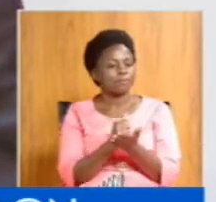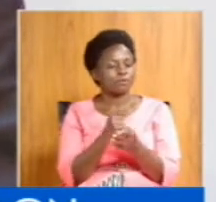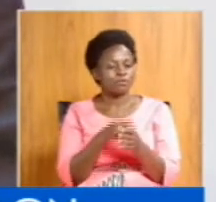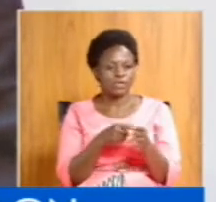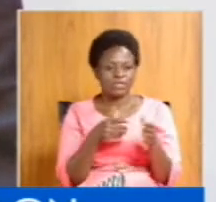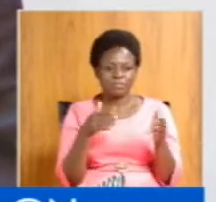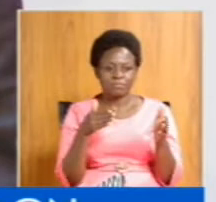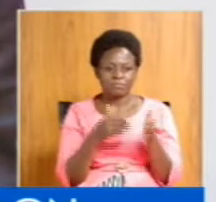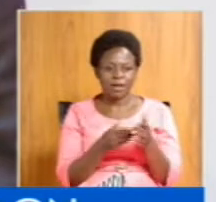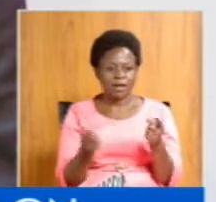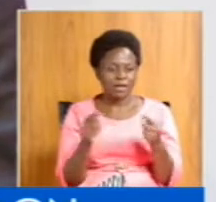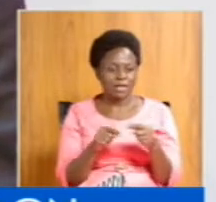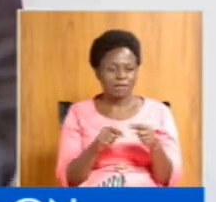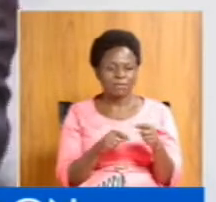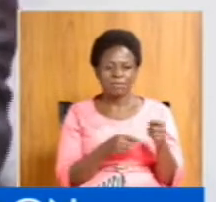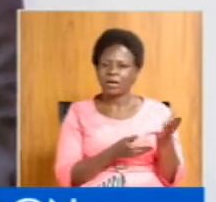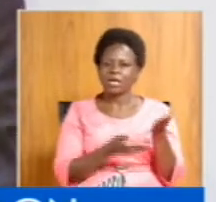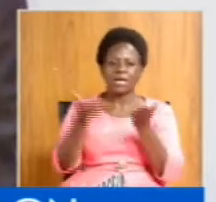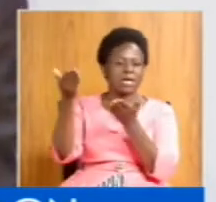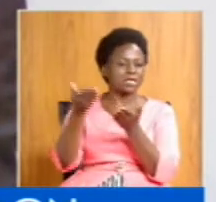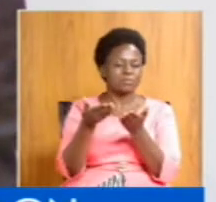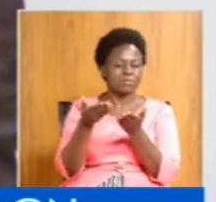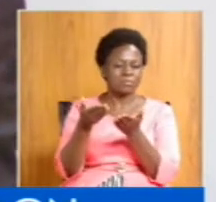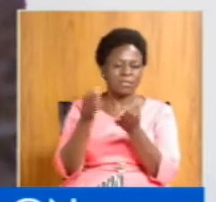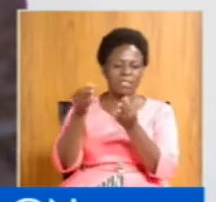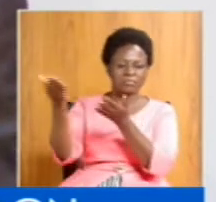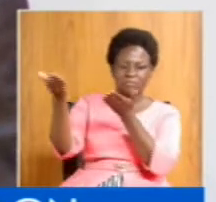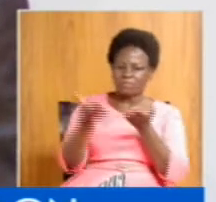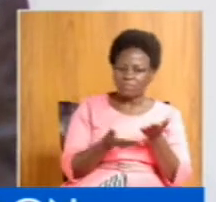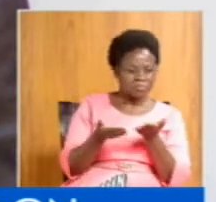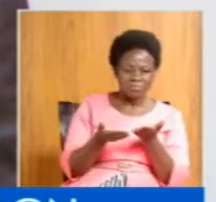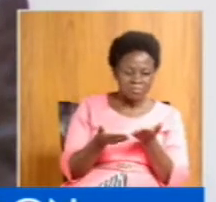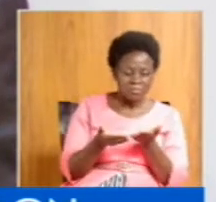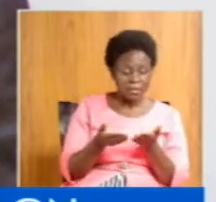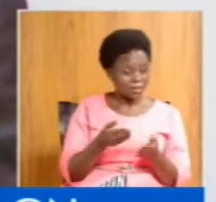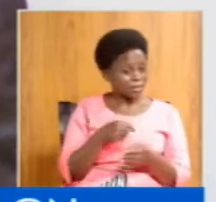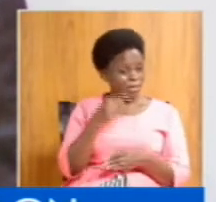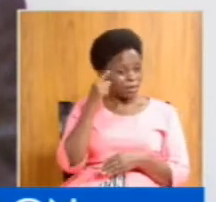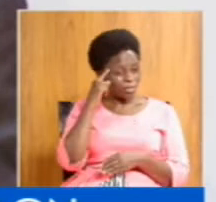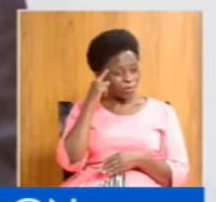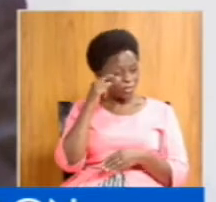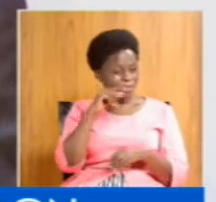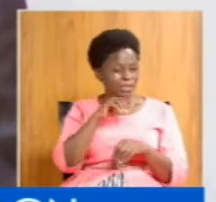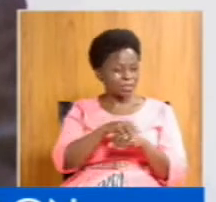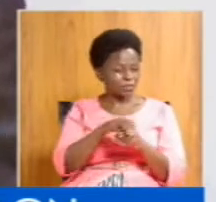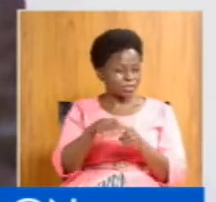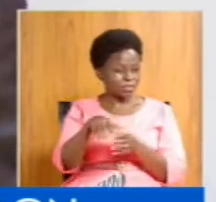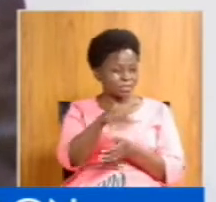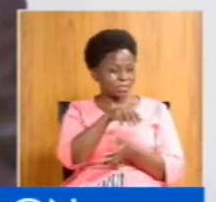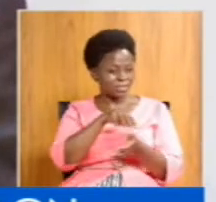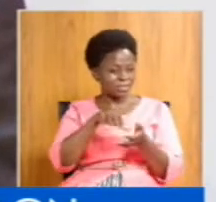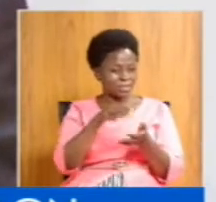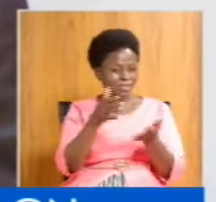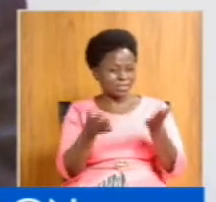disruption came we are no longer exporting the inflows we are not coming in and we thought this could cause a disruption on our